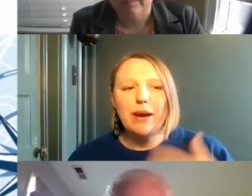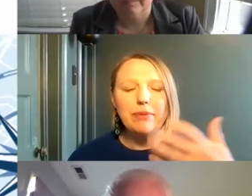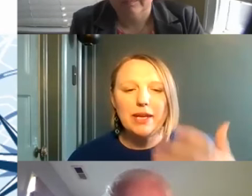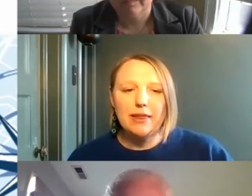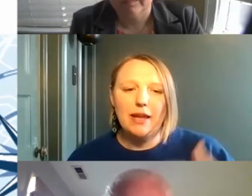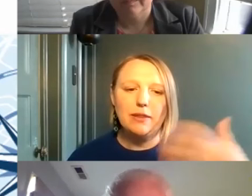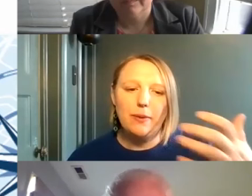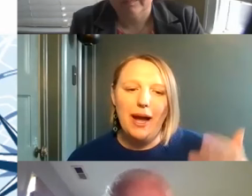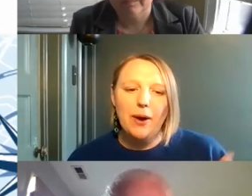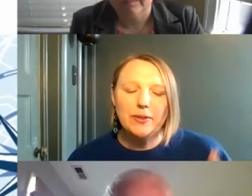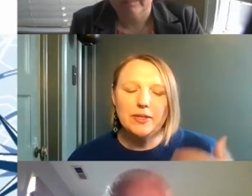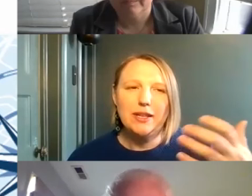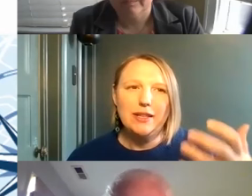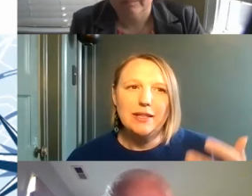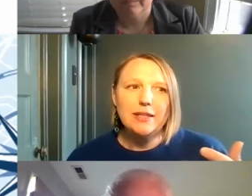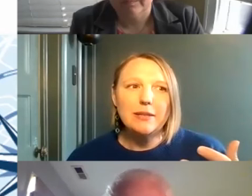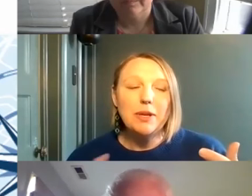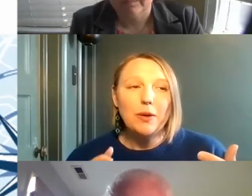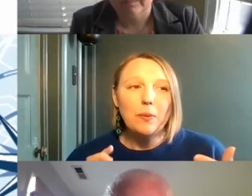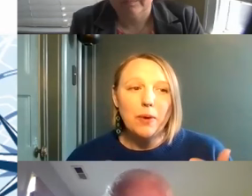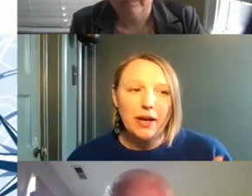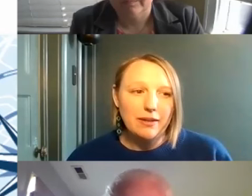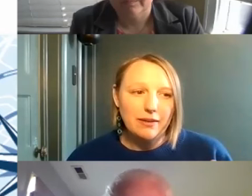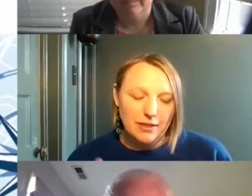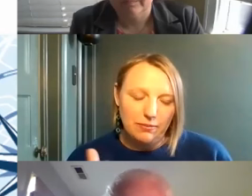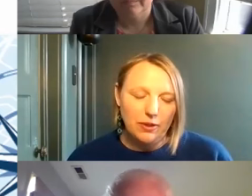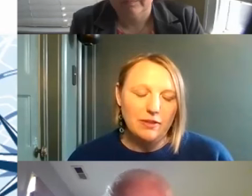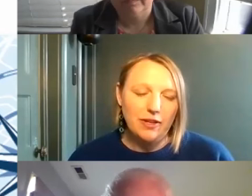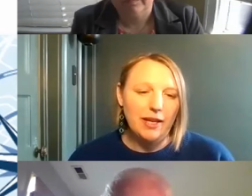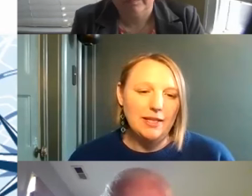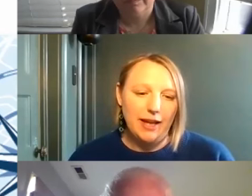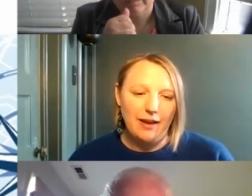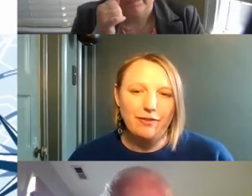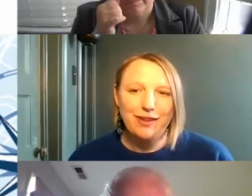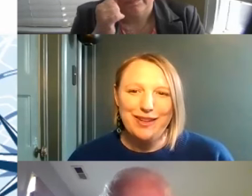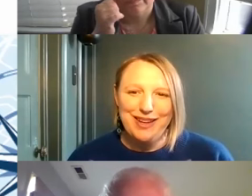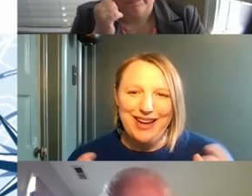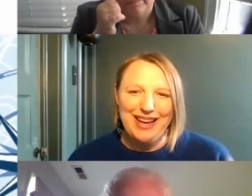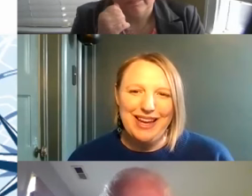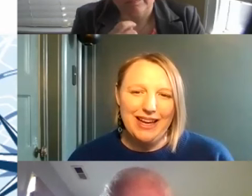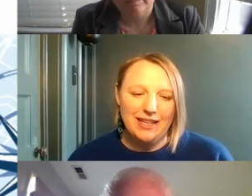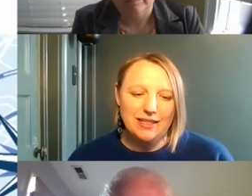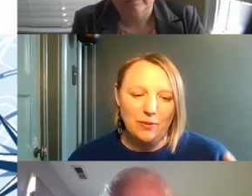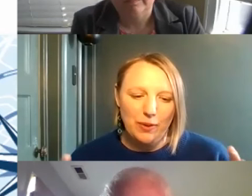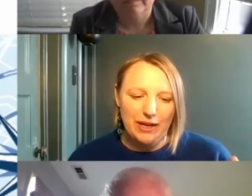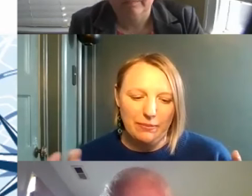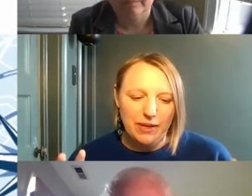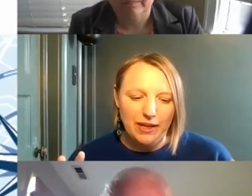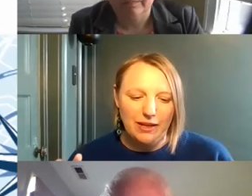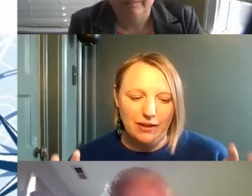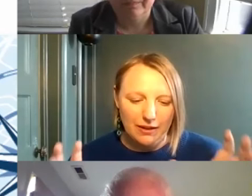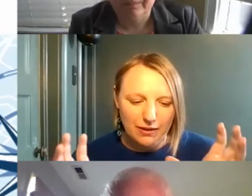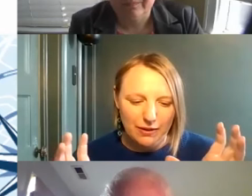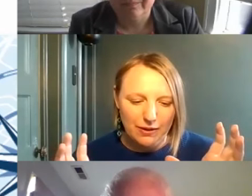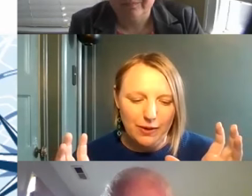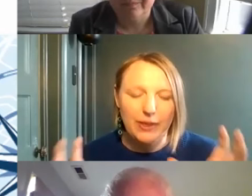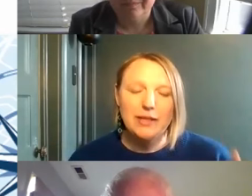we replicate that throughout the system. One, it supports our frontline staff and we are